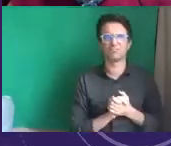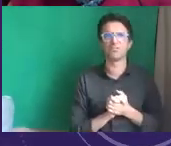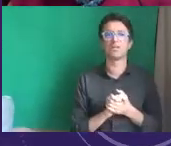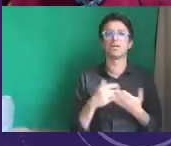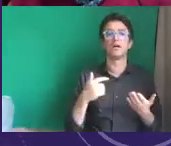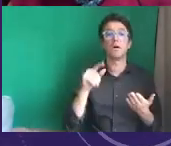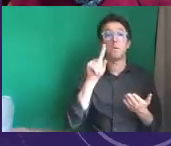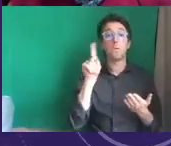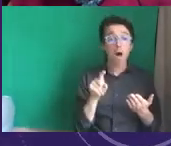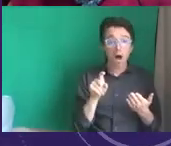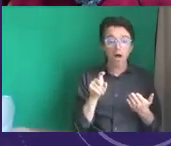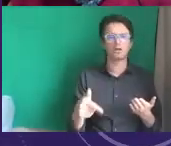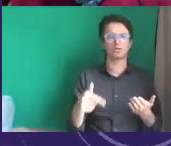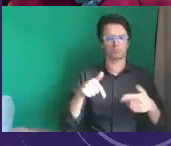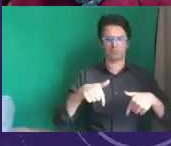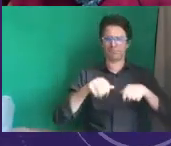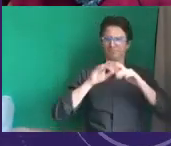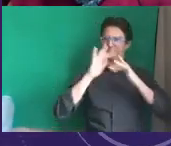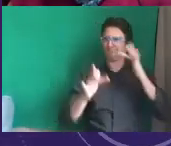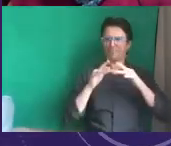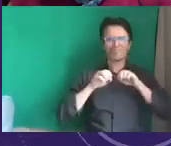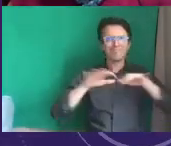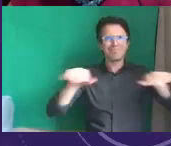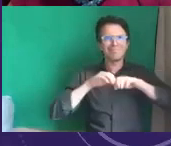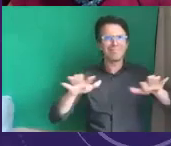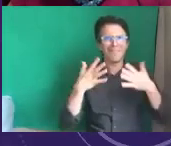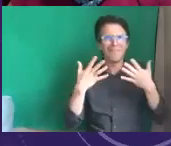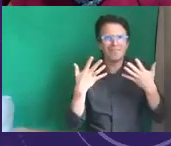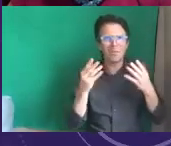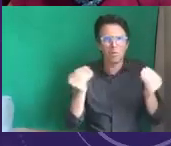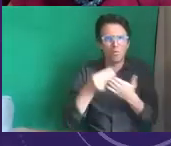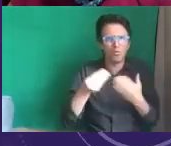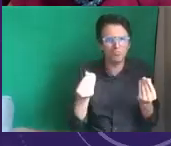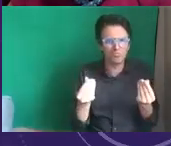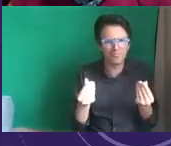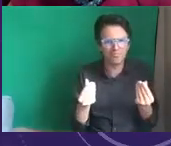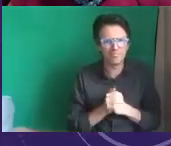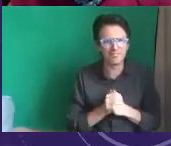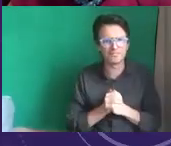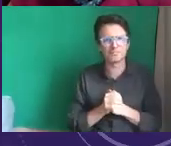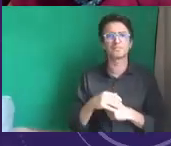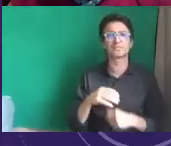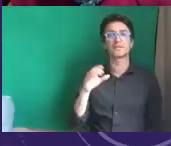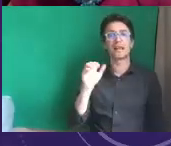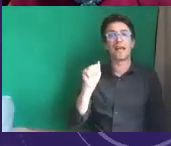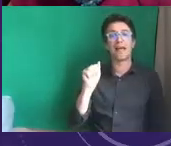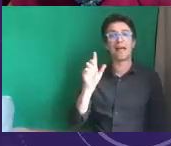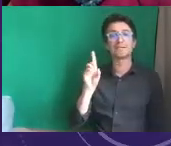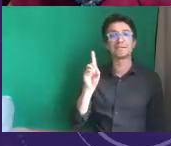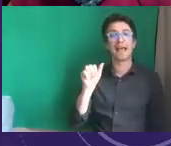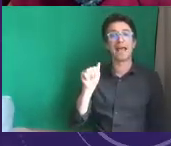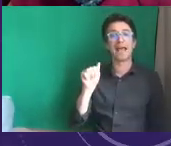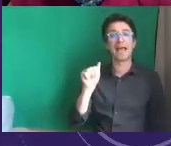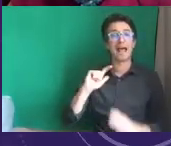have to comply with the Americans with Disabilities Act, which means that they have to provide accessibility features. The problem